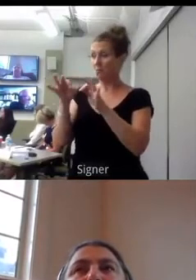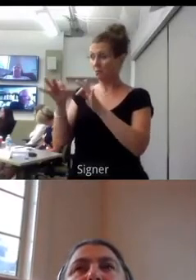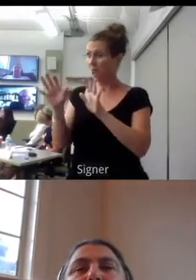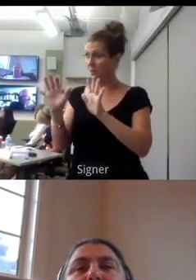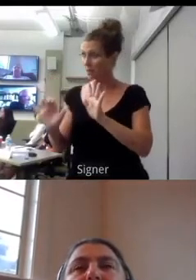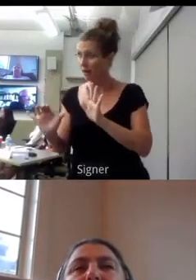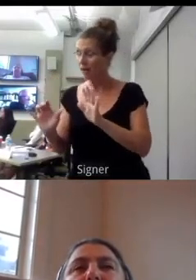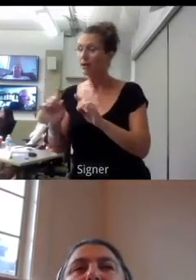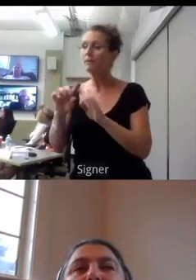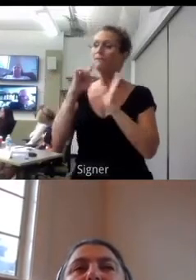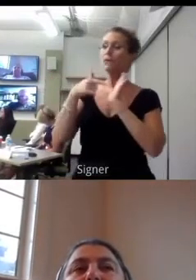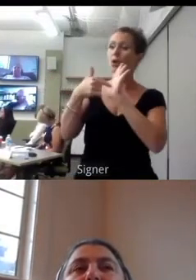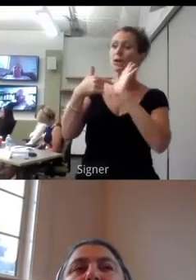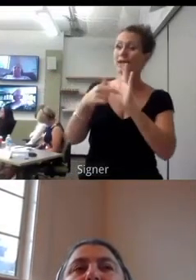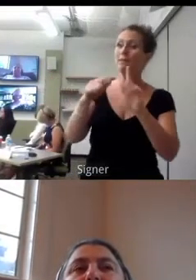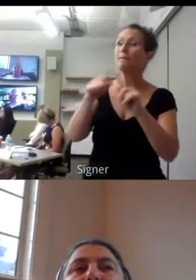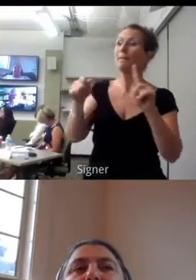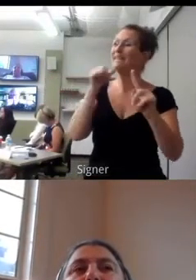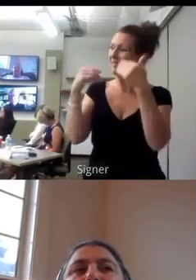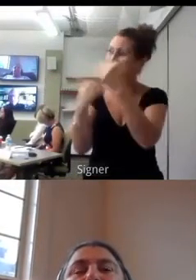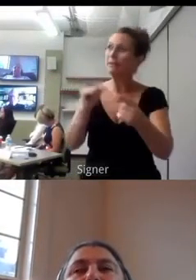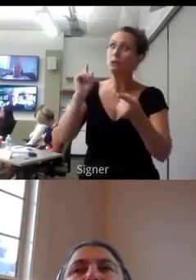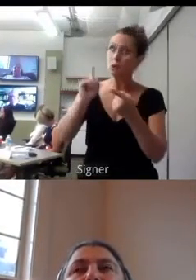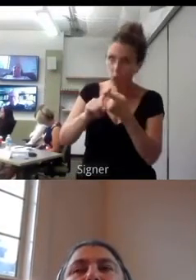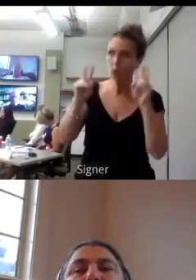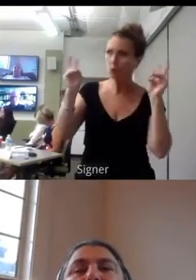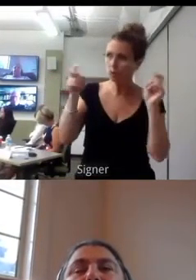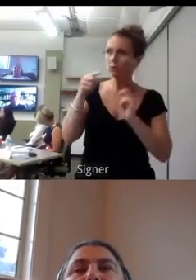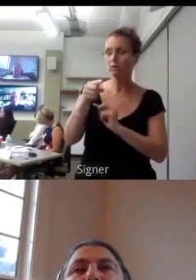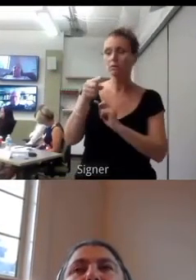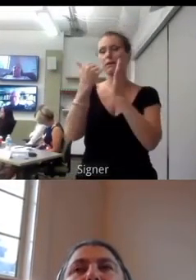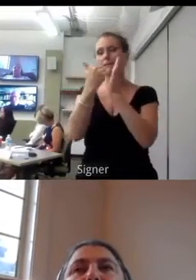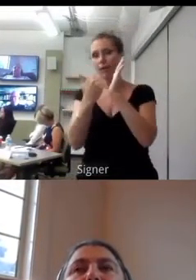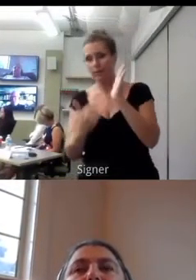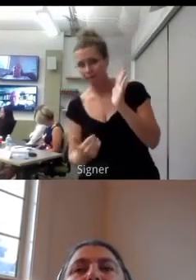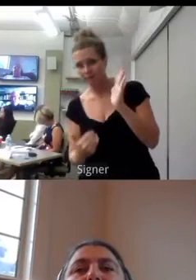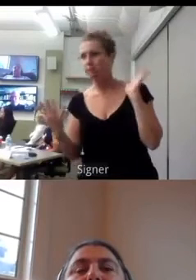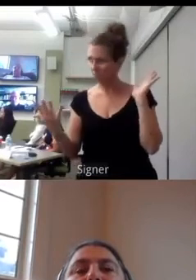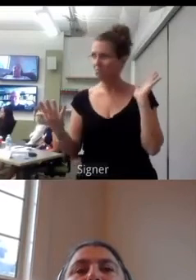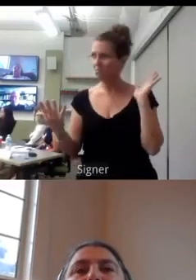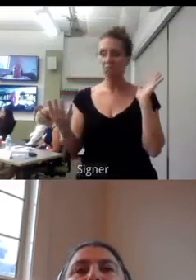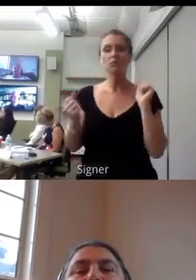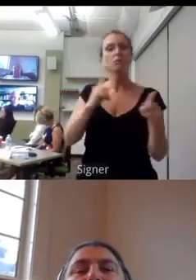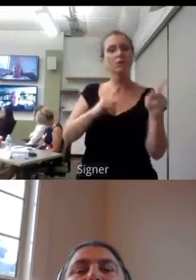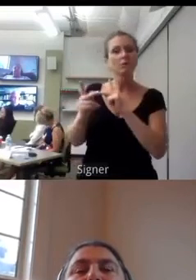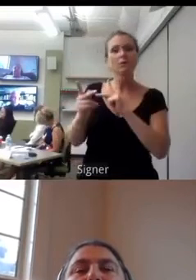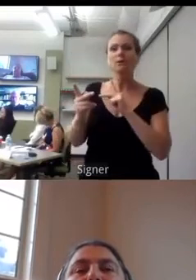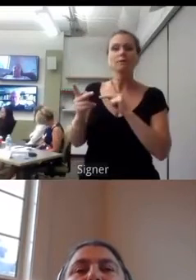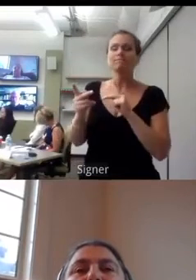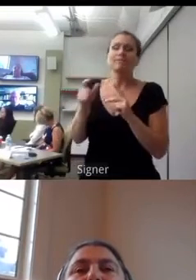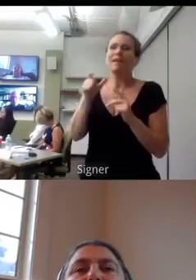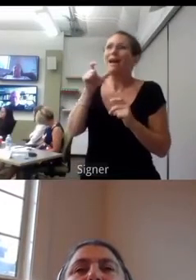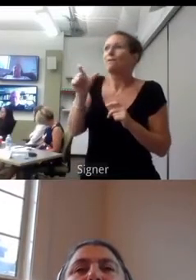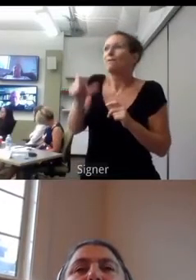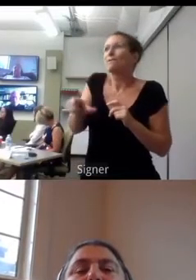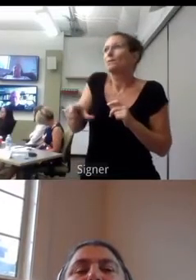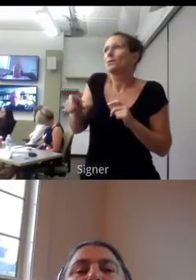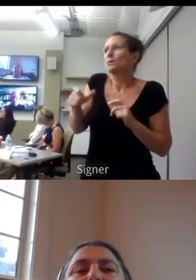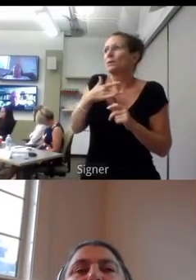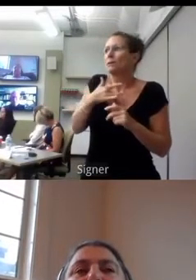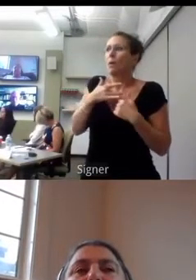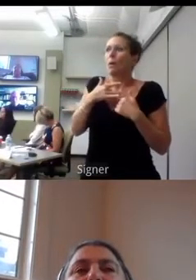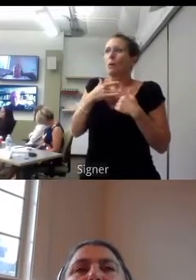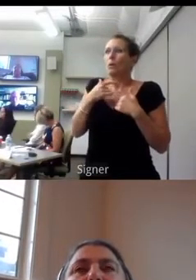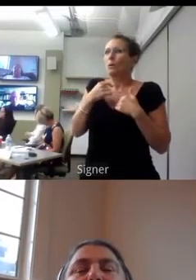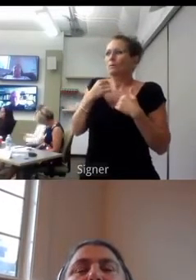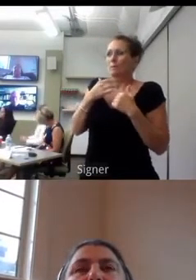in any way limiting that definition, are the following, so that people don't have to worry about fighting or arguments later or